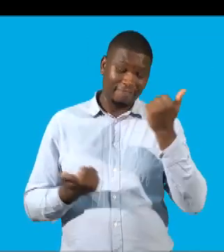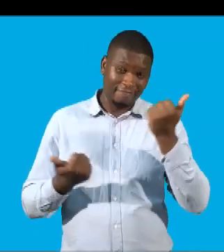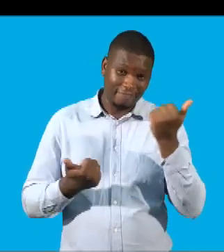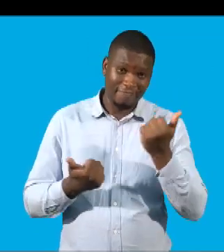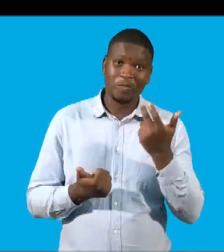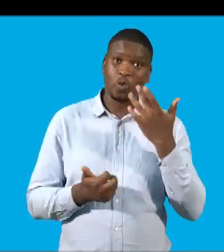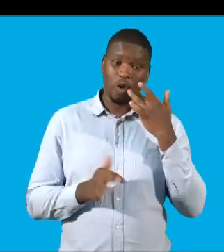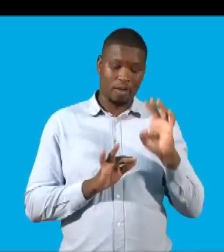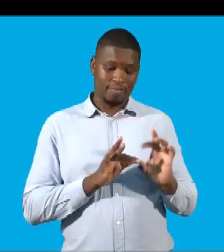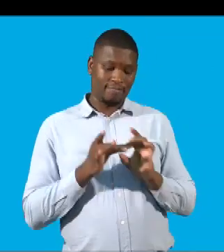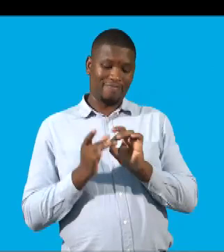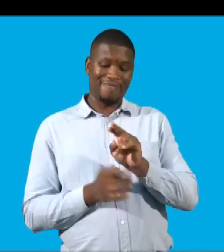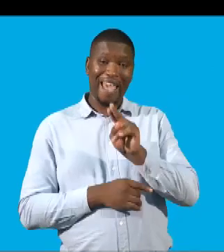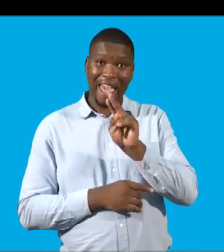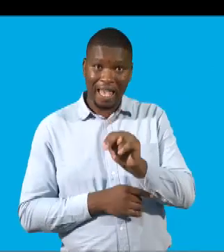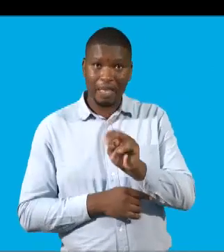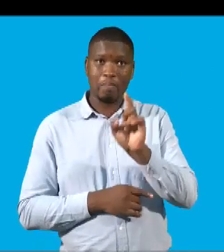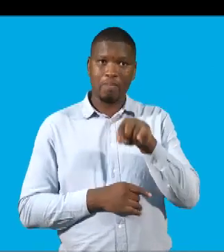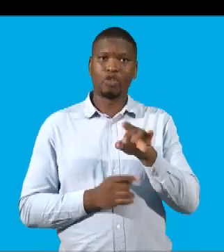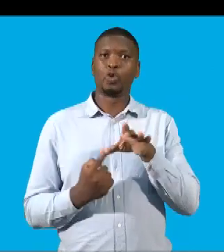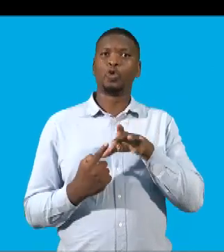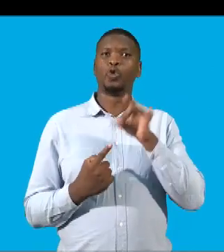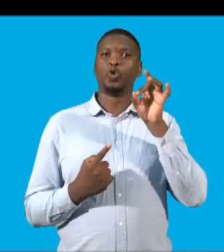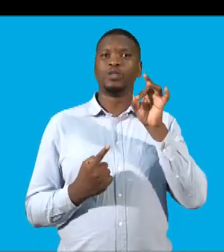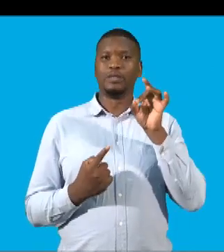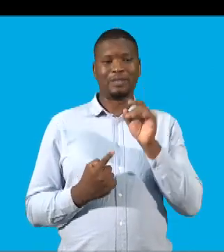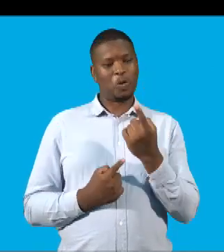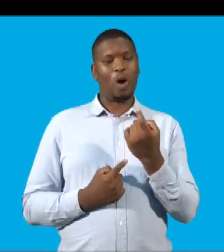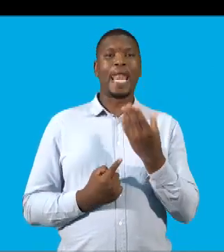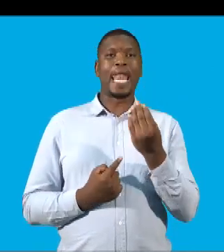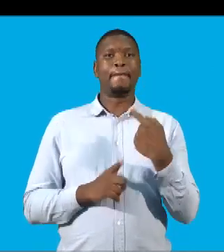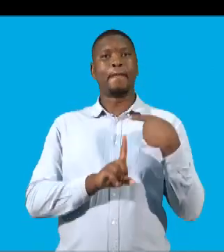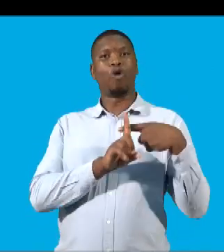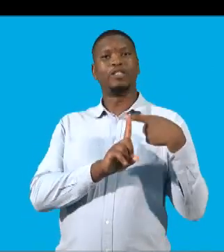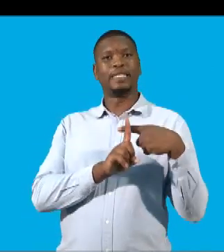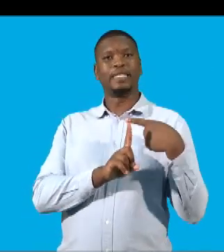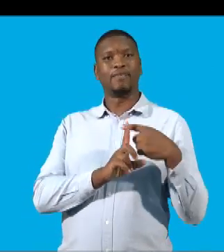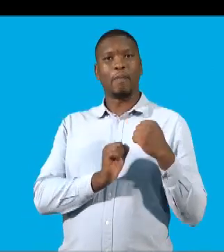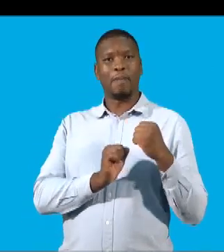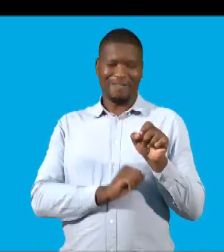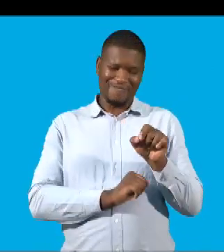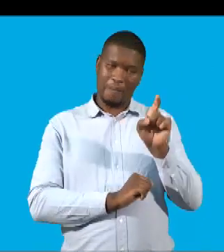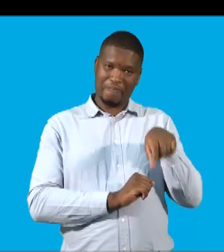to our values of n or our term numbers, we need to choose that positive